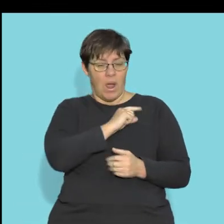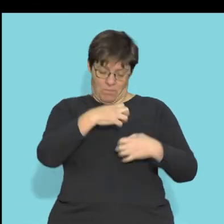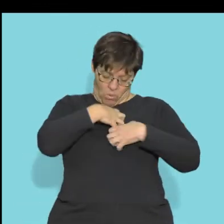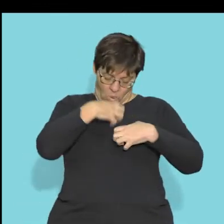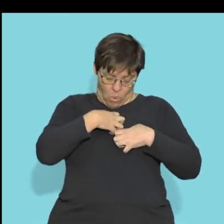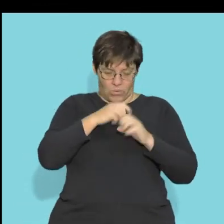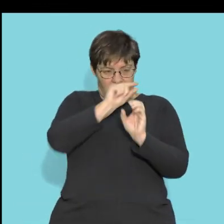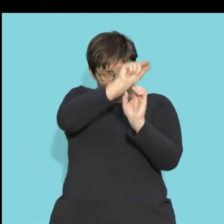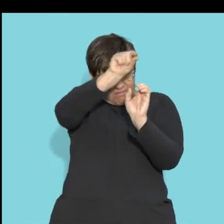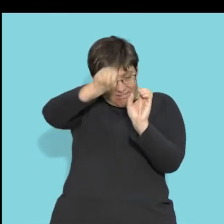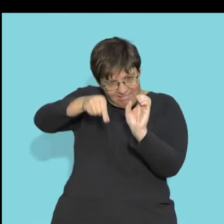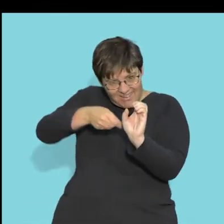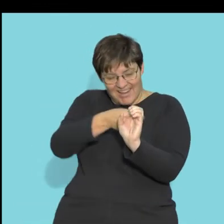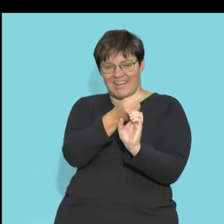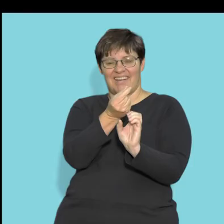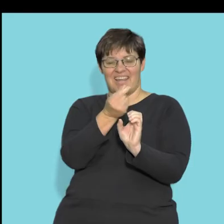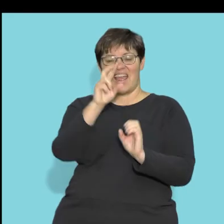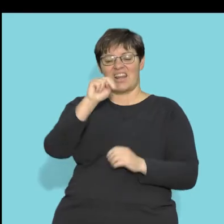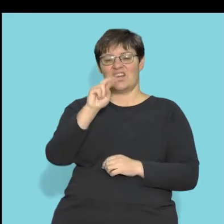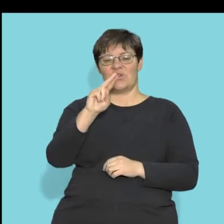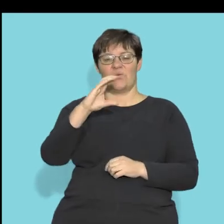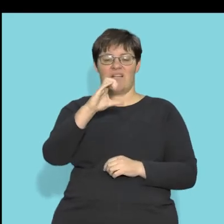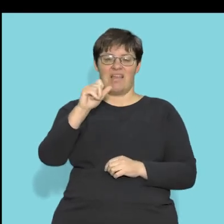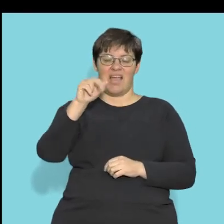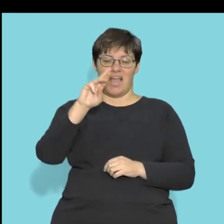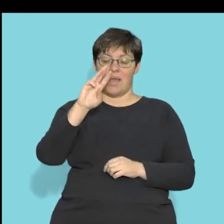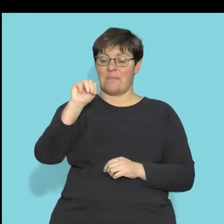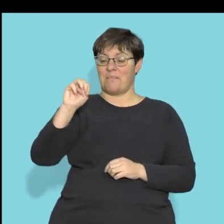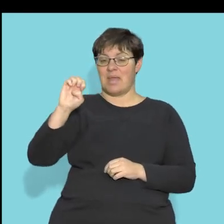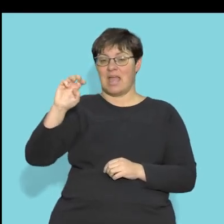nuclear membrane. Now, if you have a look,